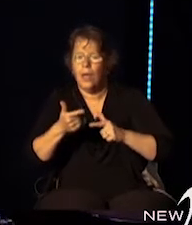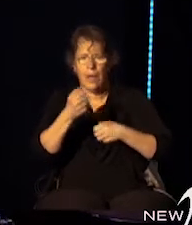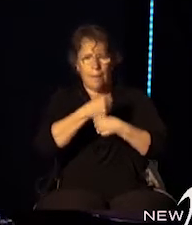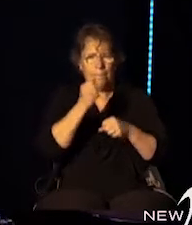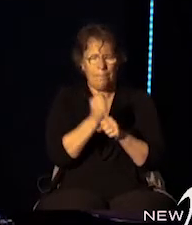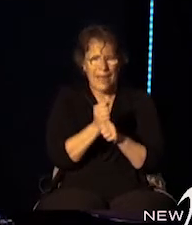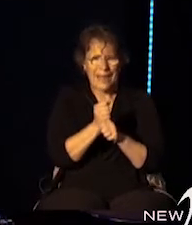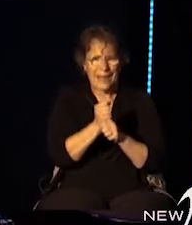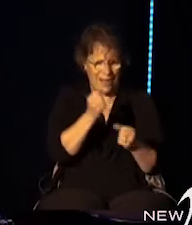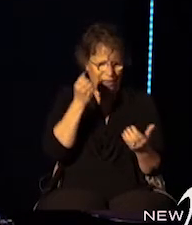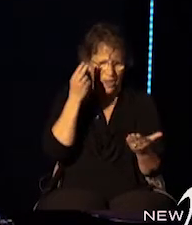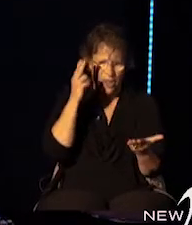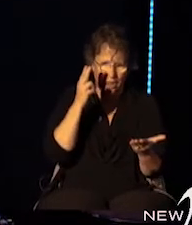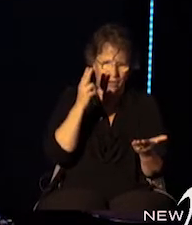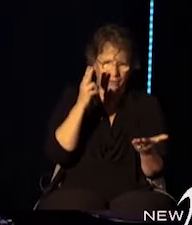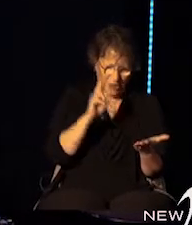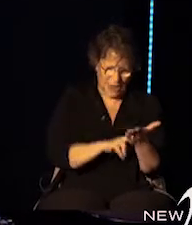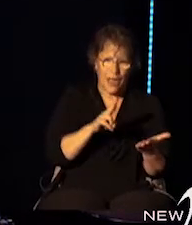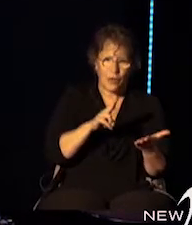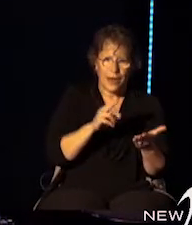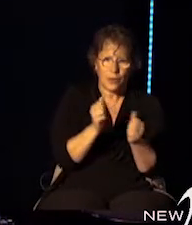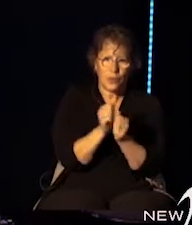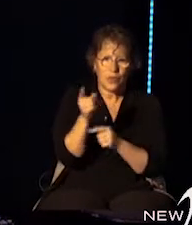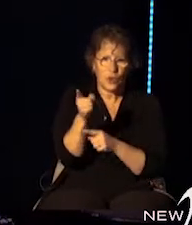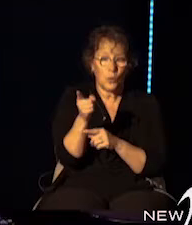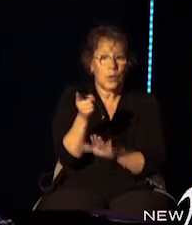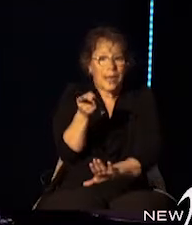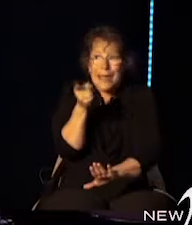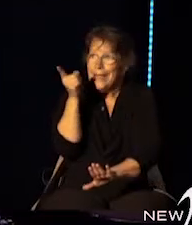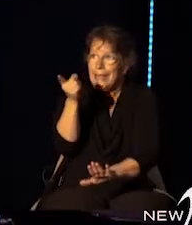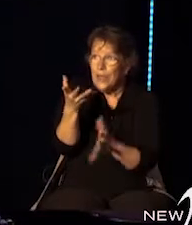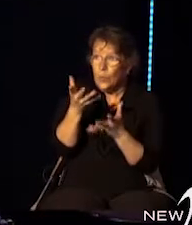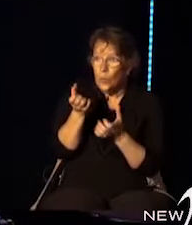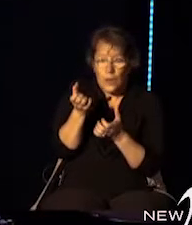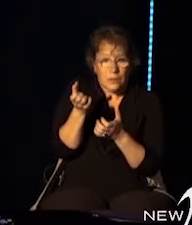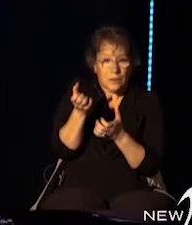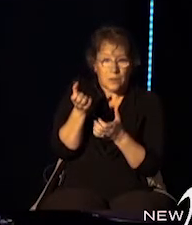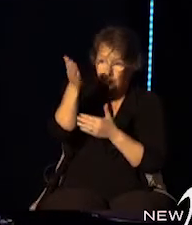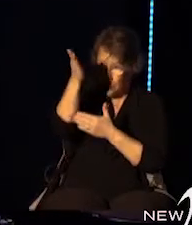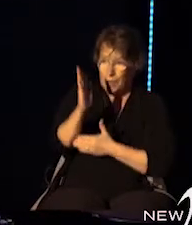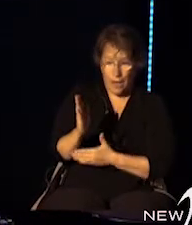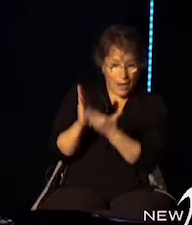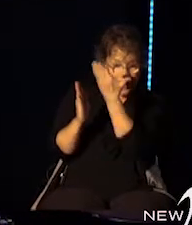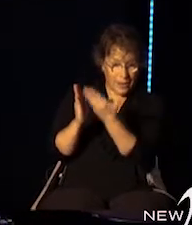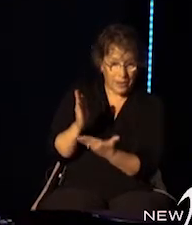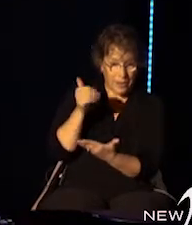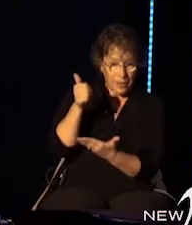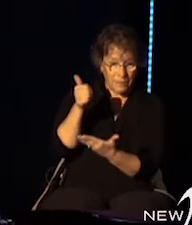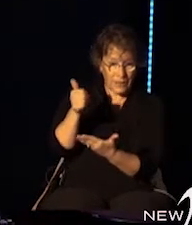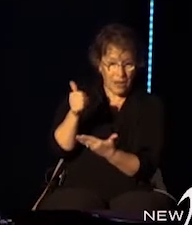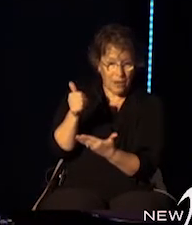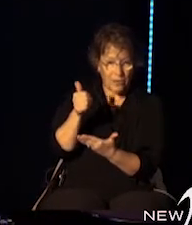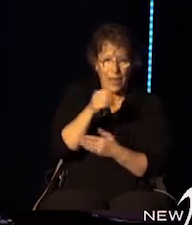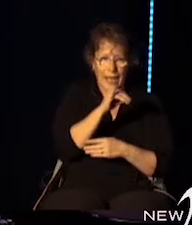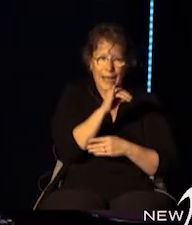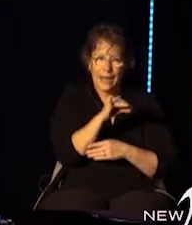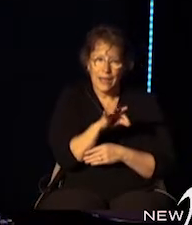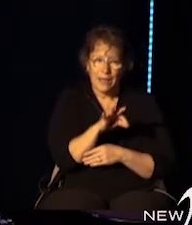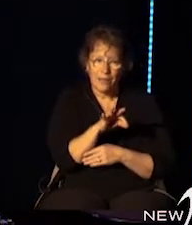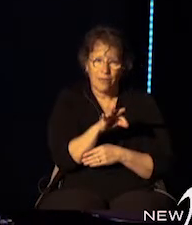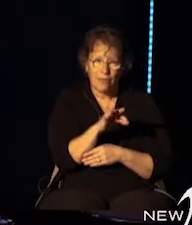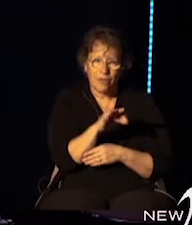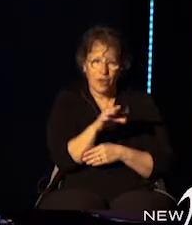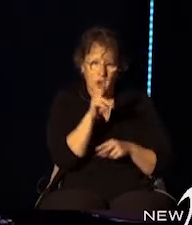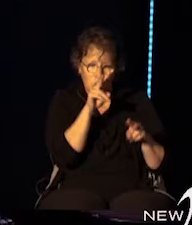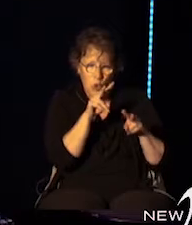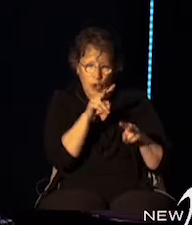He wants to be God. And if you're looking for that, there's a big difference between that